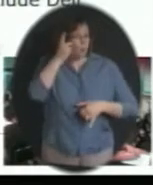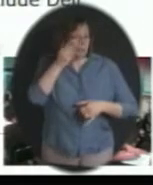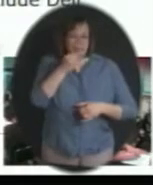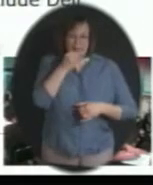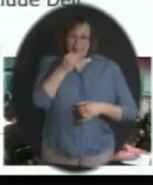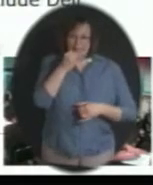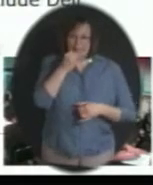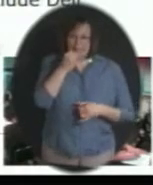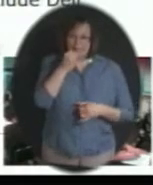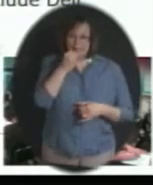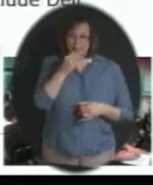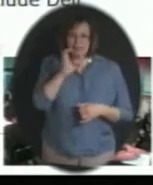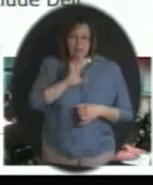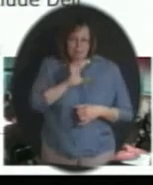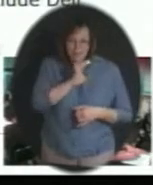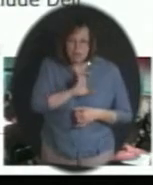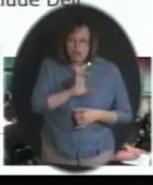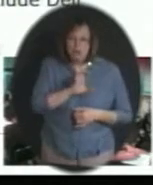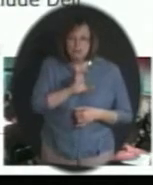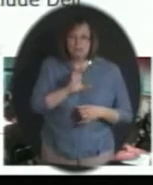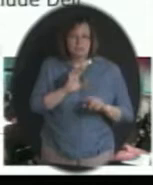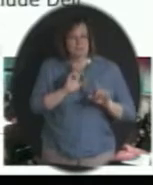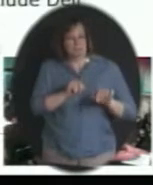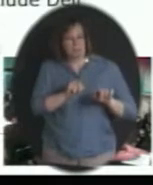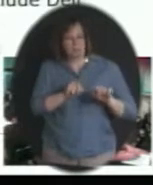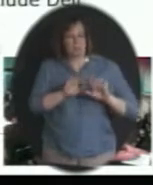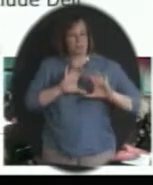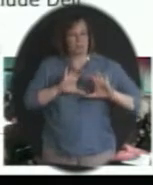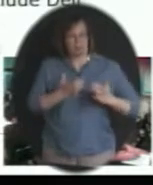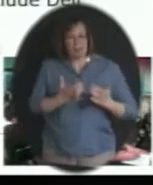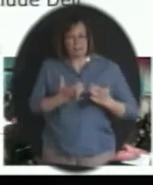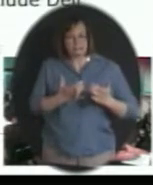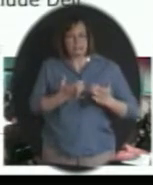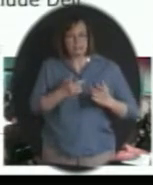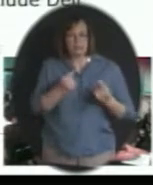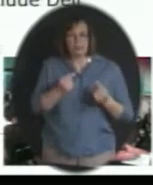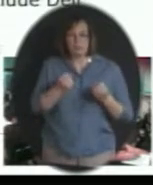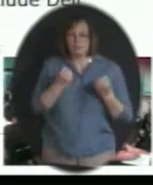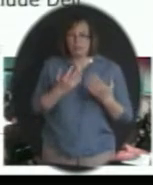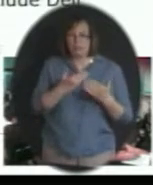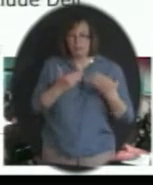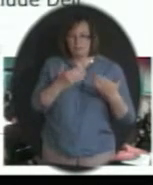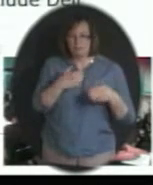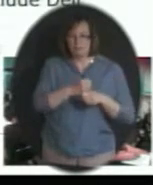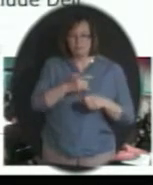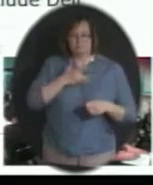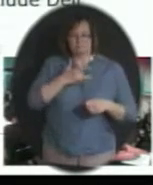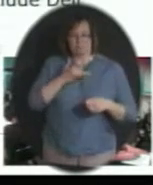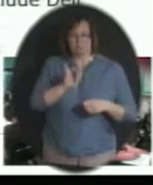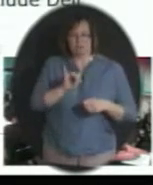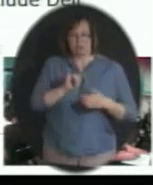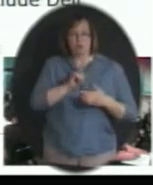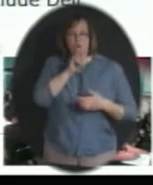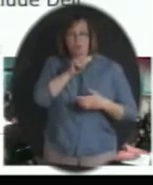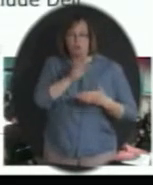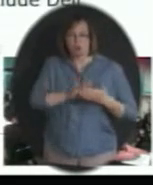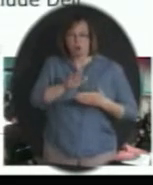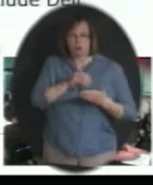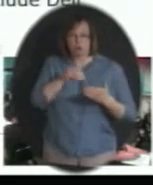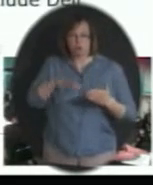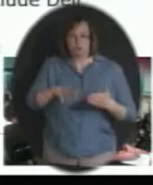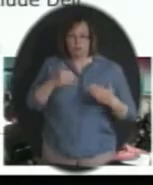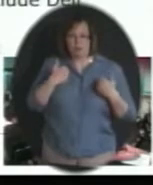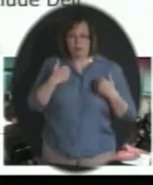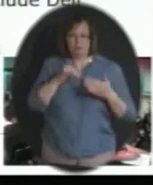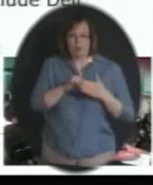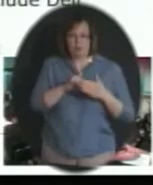in the cafeterias, they attend some classes, they do a number of things that makes them feel like real college kids and have